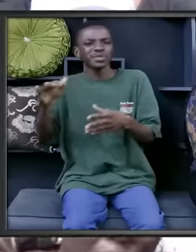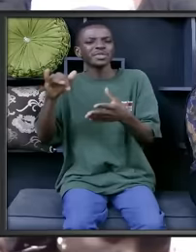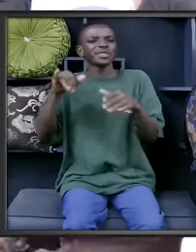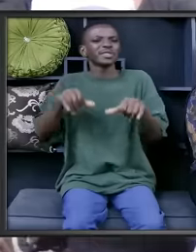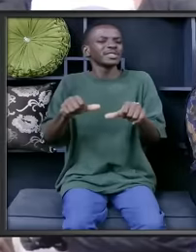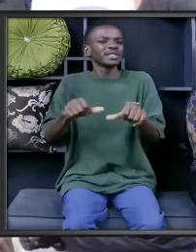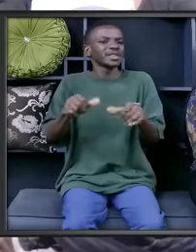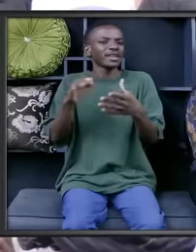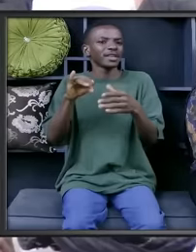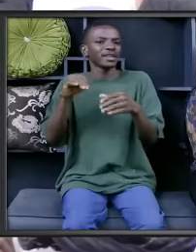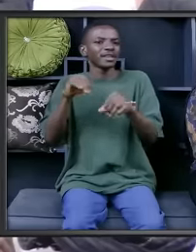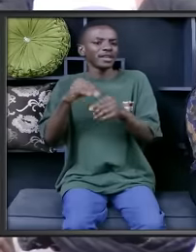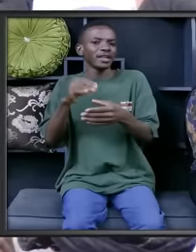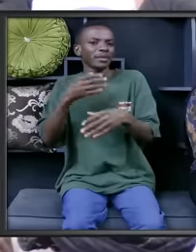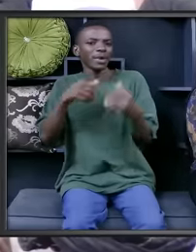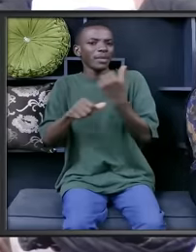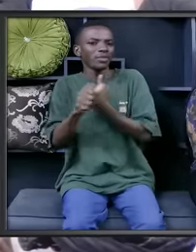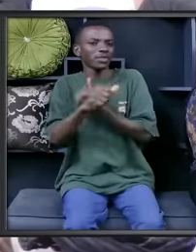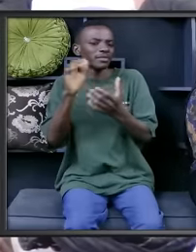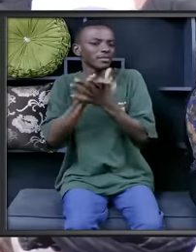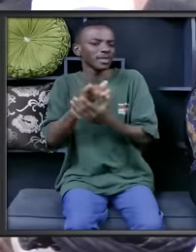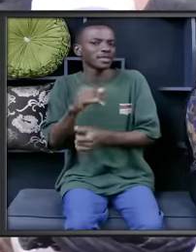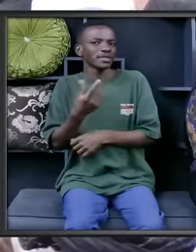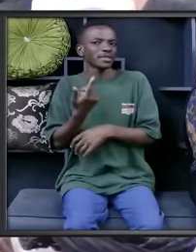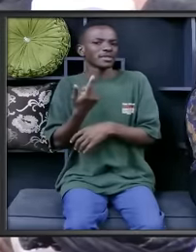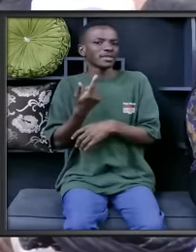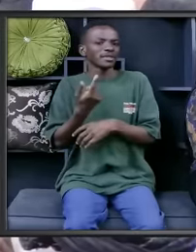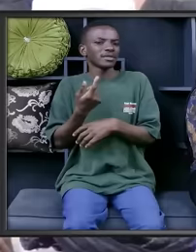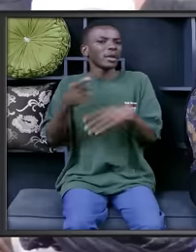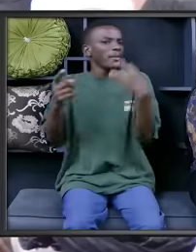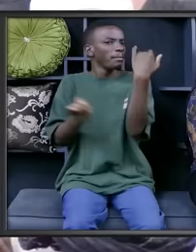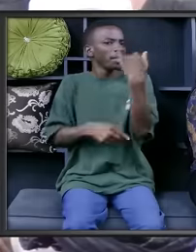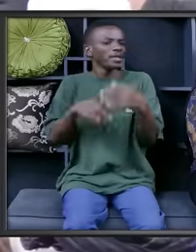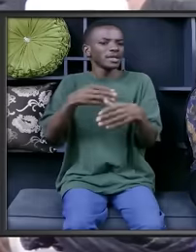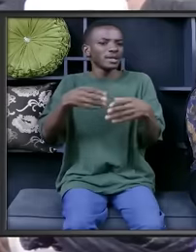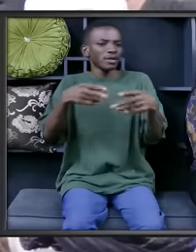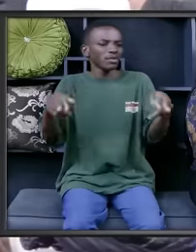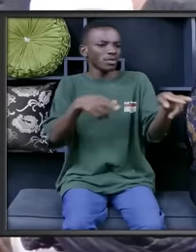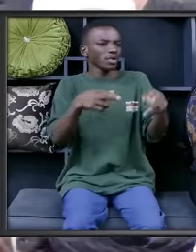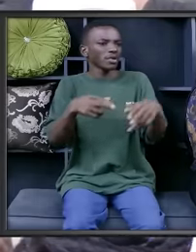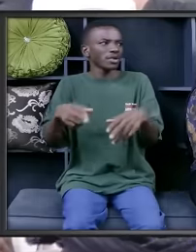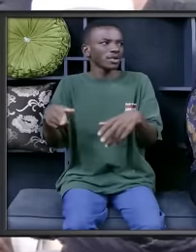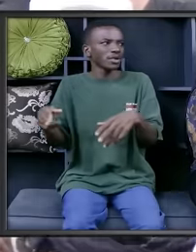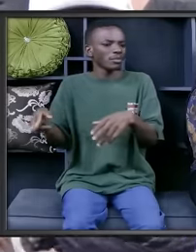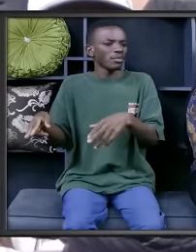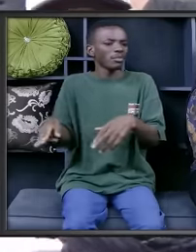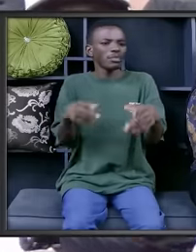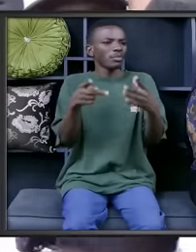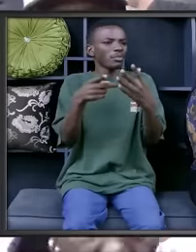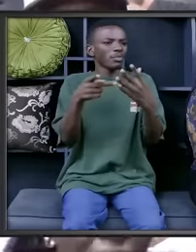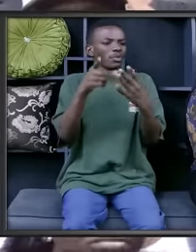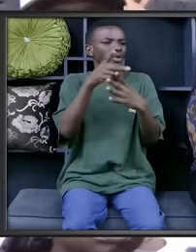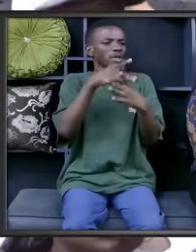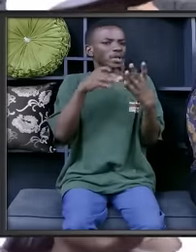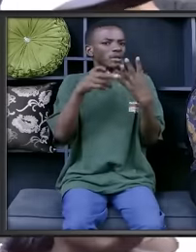for violent marriage, madam. This man don't beat me for Meru 2 times. He go drop me for car, bring me out, tear my